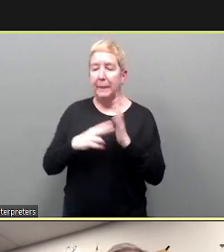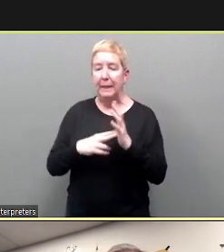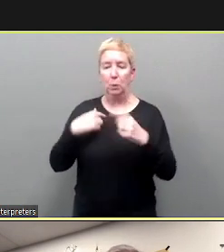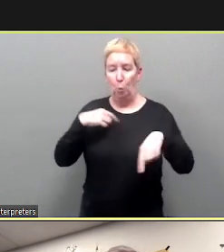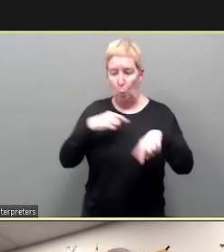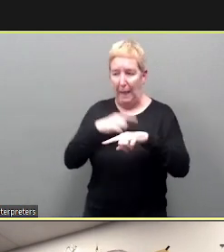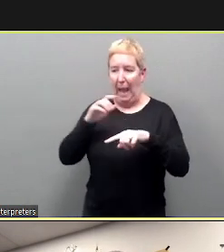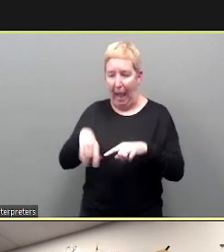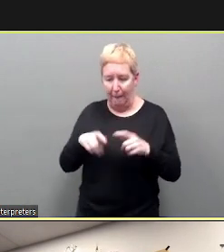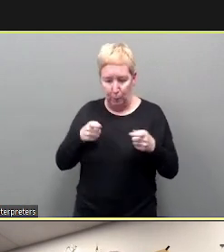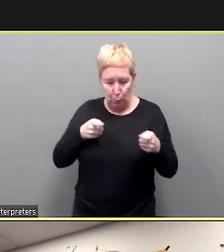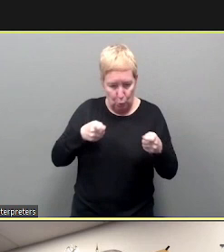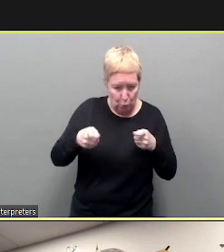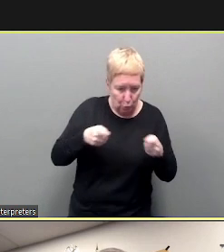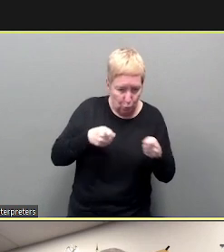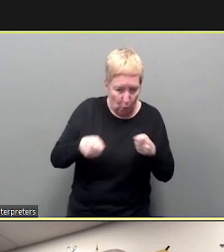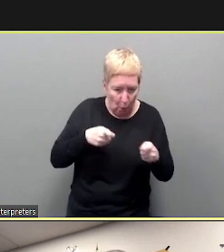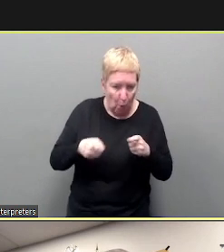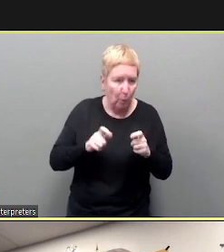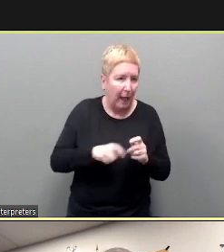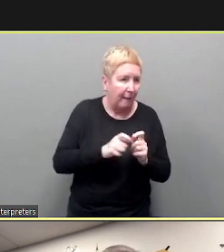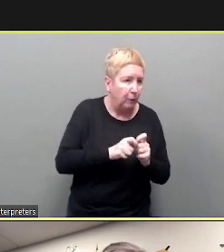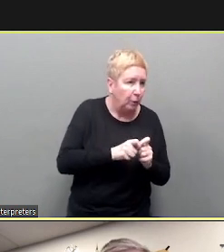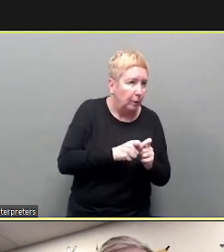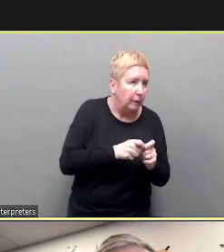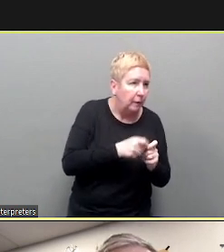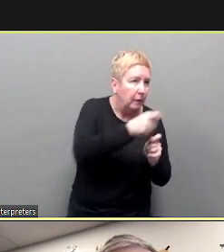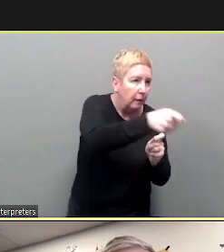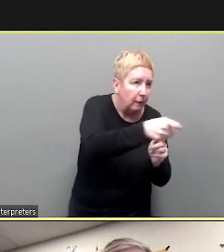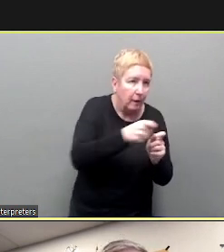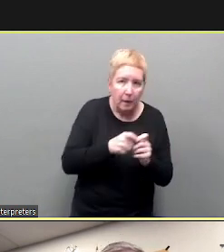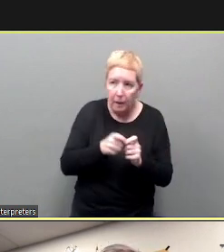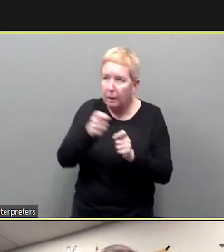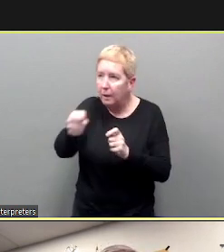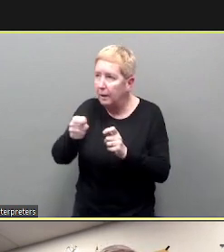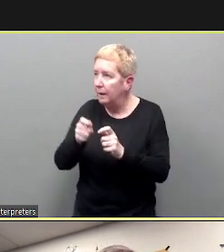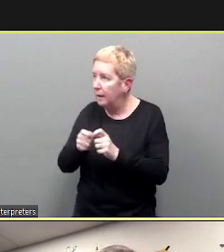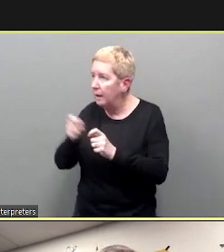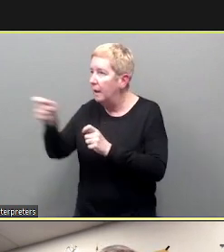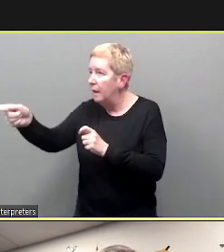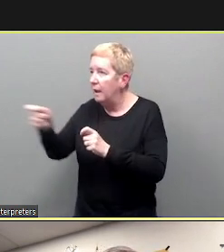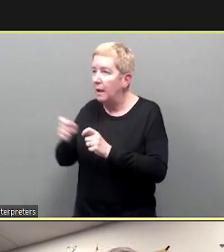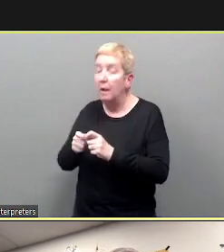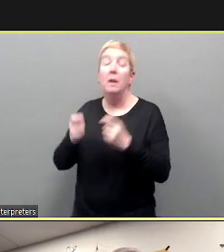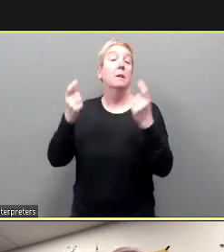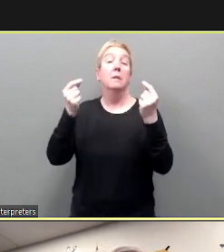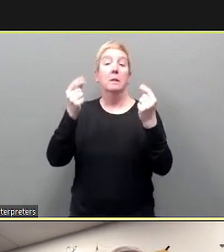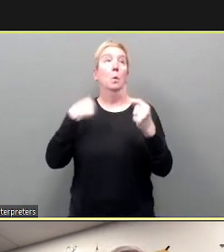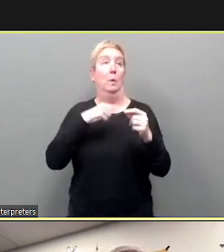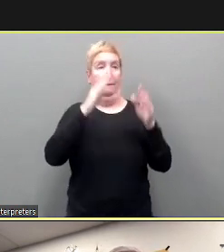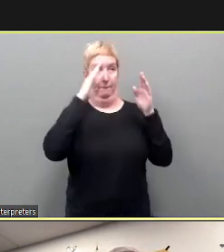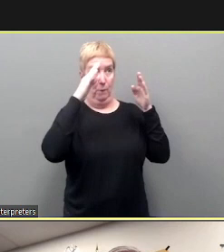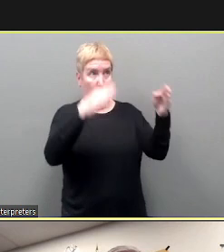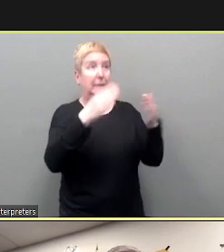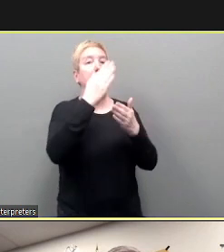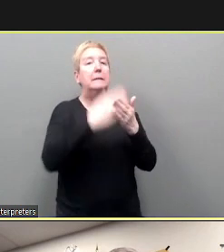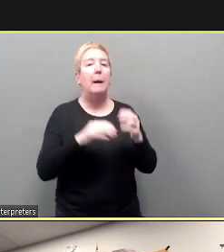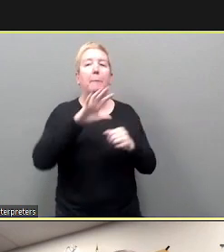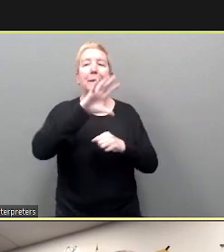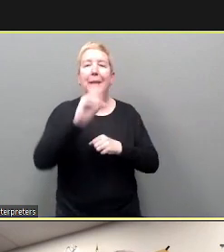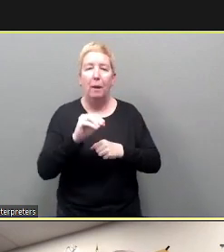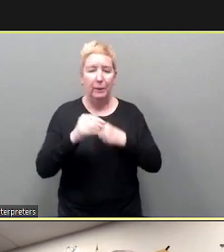we prescribe some of these things. Paxlovid, for example, we're focusing on counties that don't have any access to